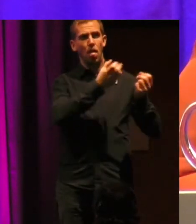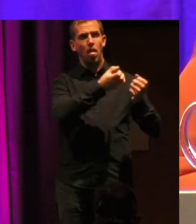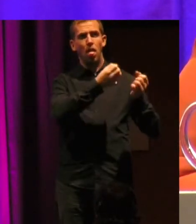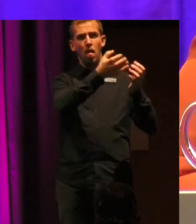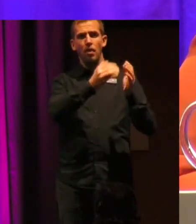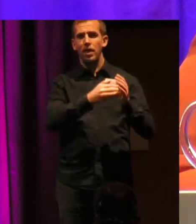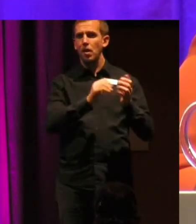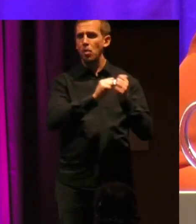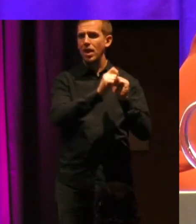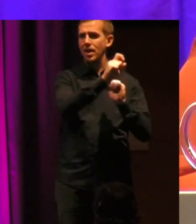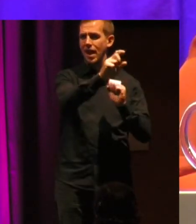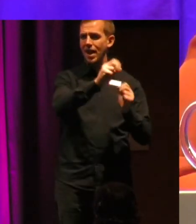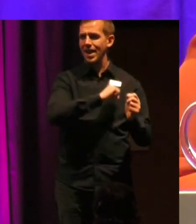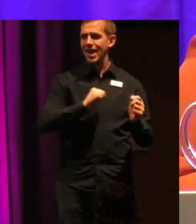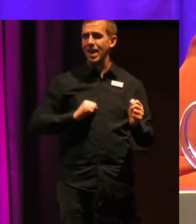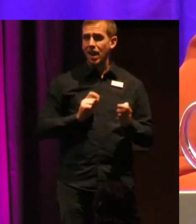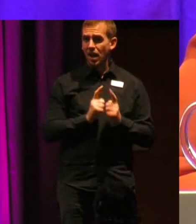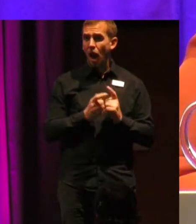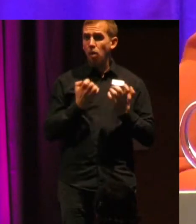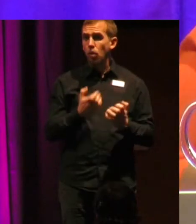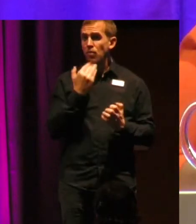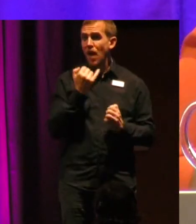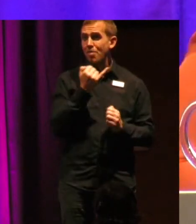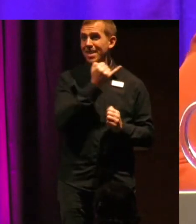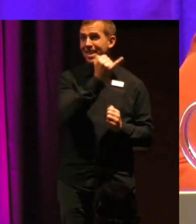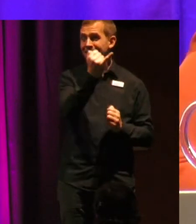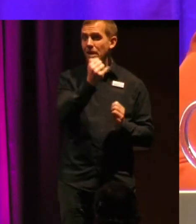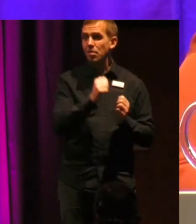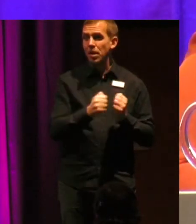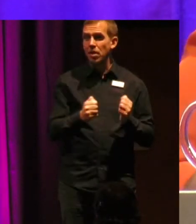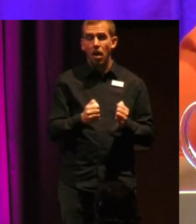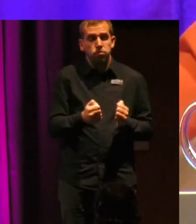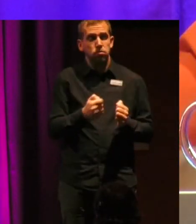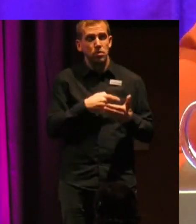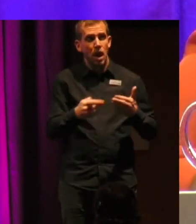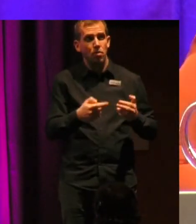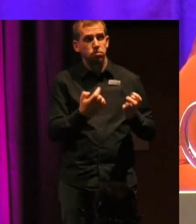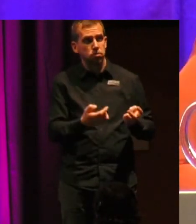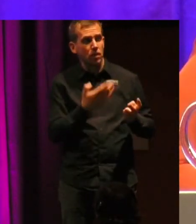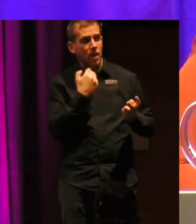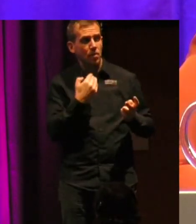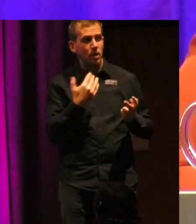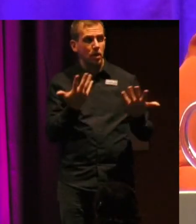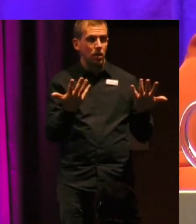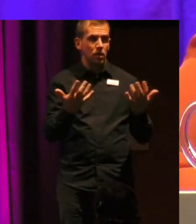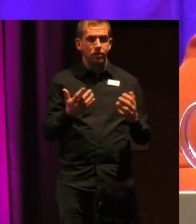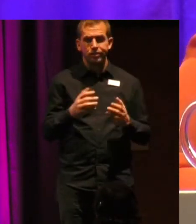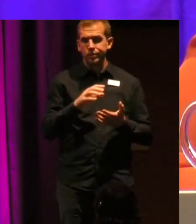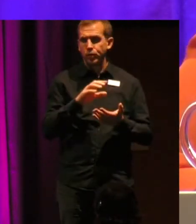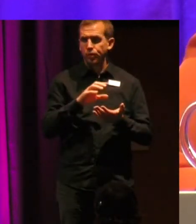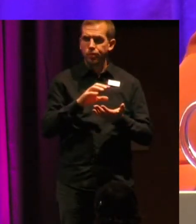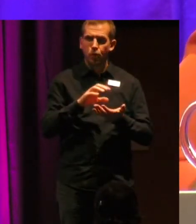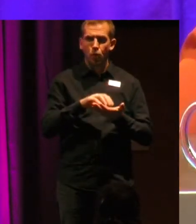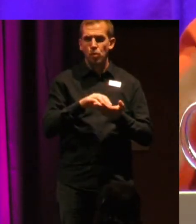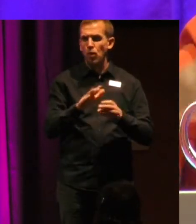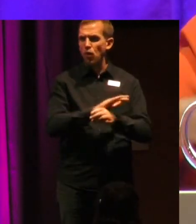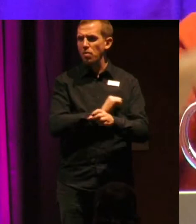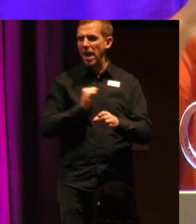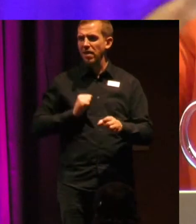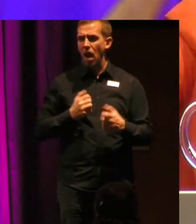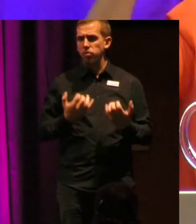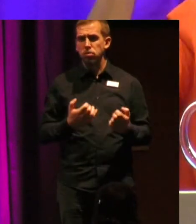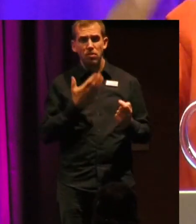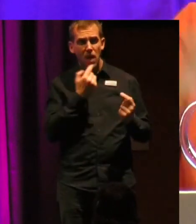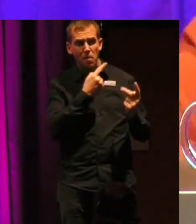ways. They didn't even necessarily know who people were. They didn't know who their local official was. They didn't know who their city council person was. They only paid